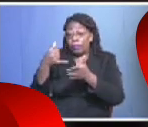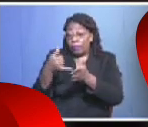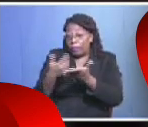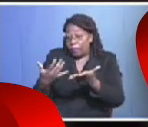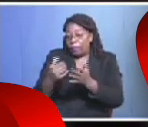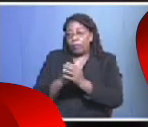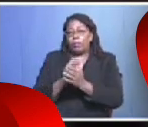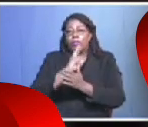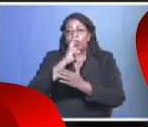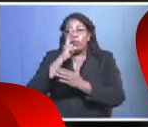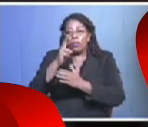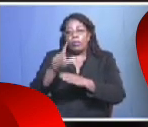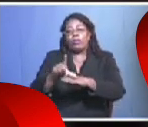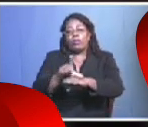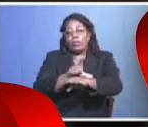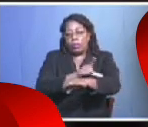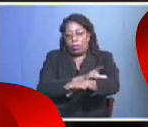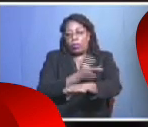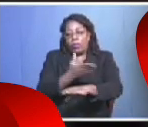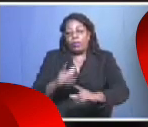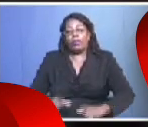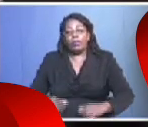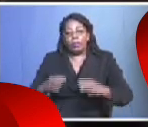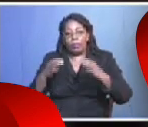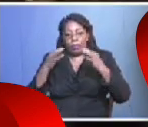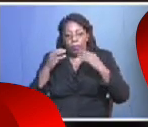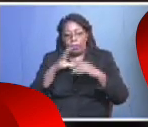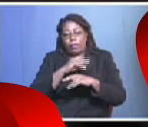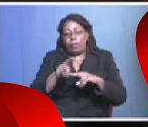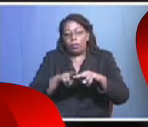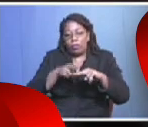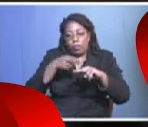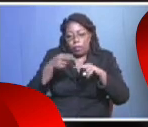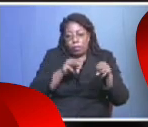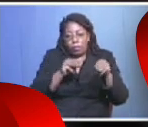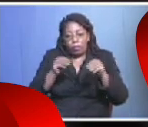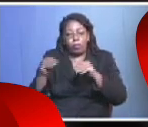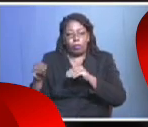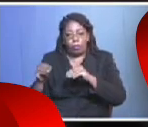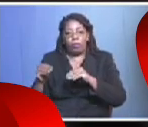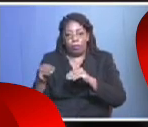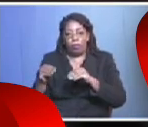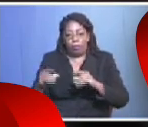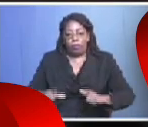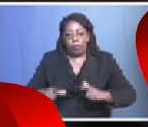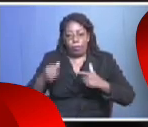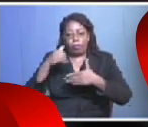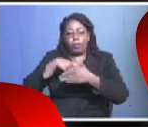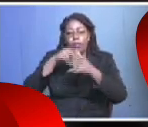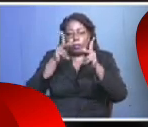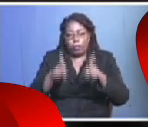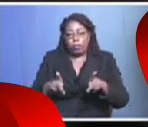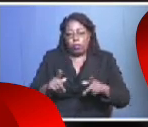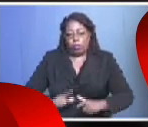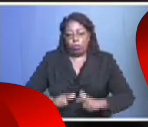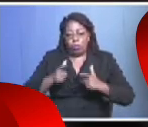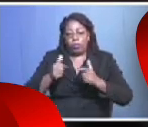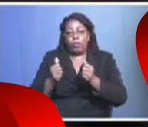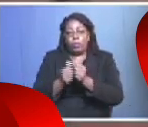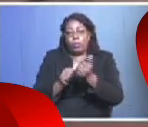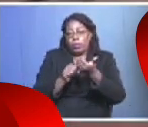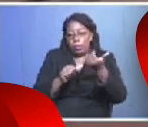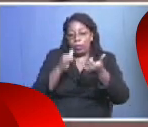really is prolonging the life and reducing morbidity and mortality in persons living with AIDS in the